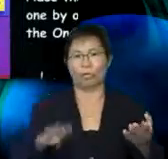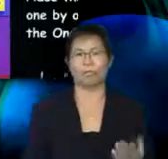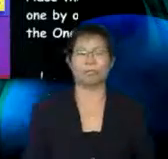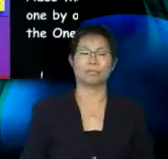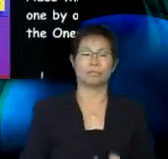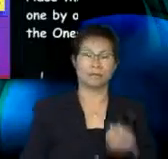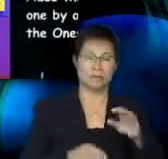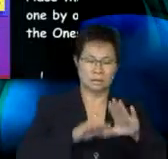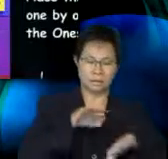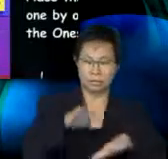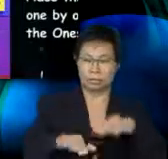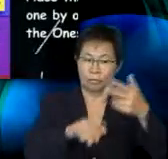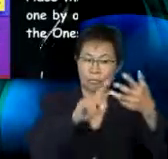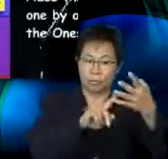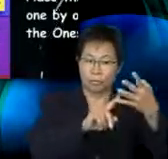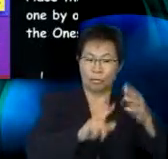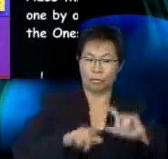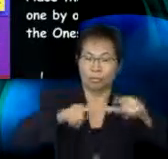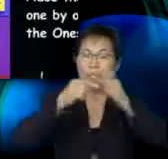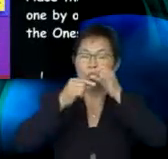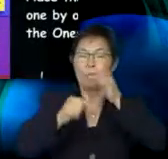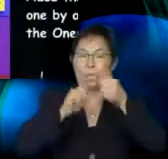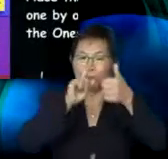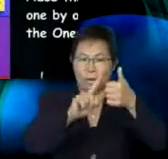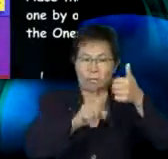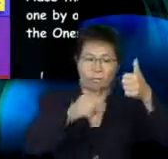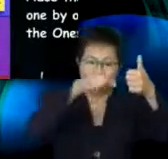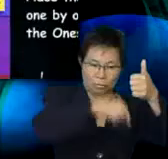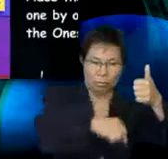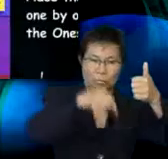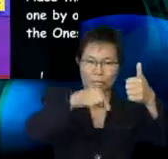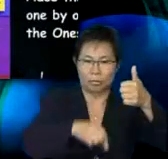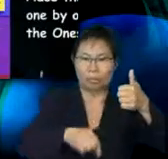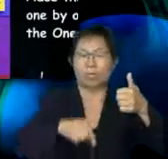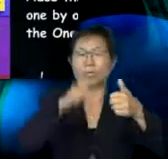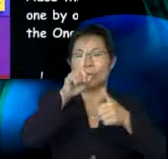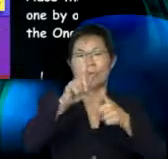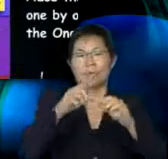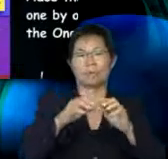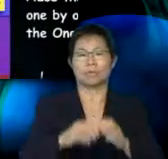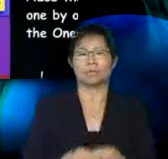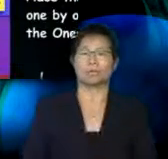Step 4. Place the straws one by one into the ones column.